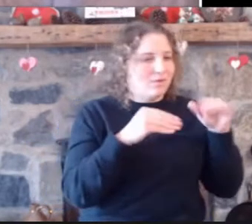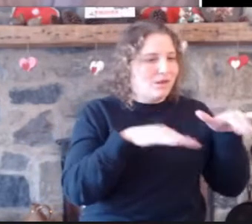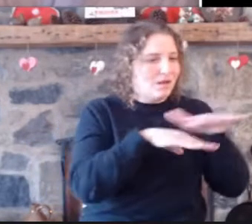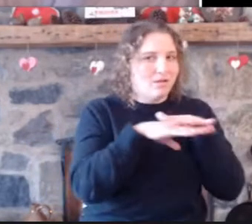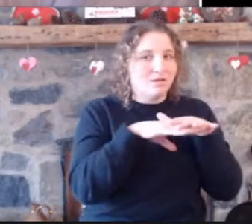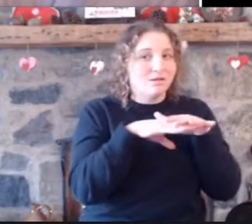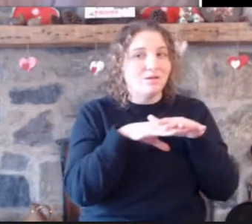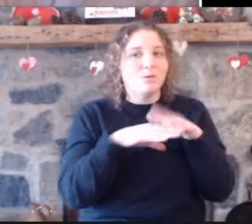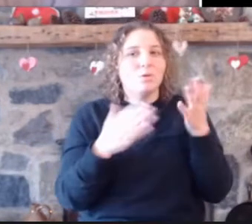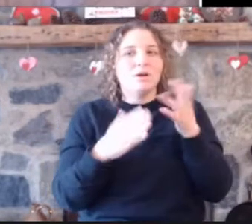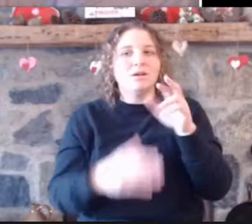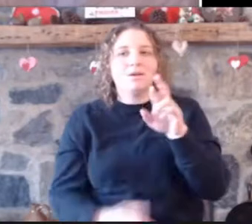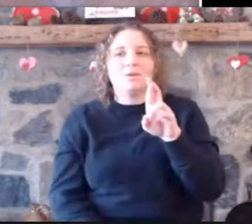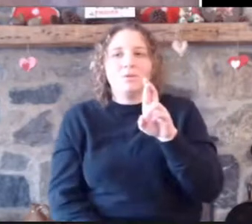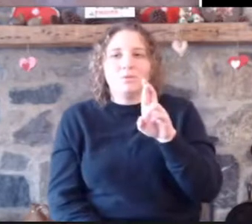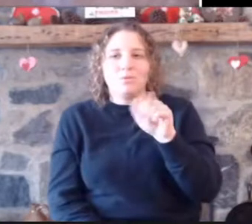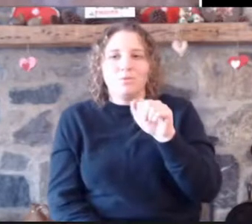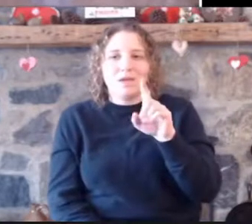less radiation,